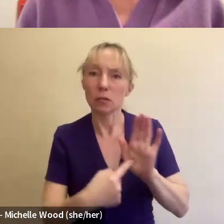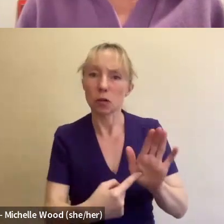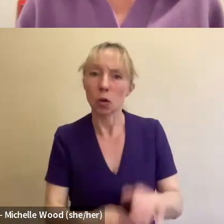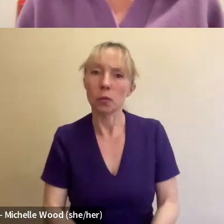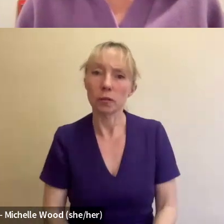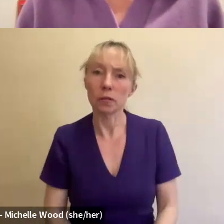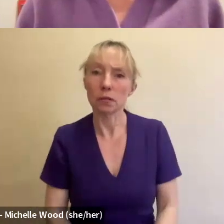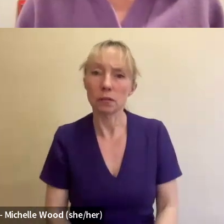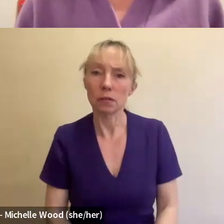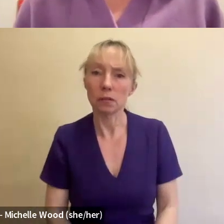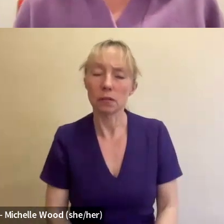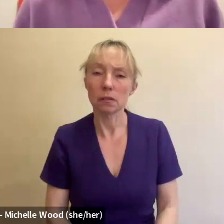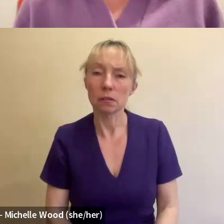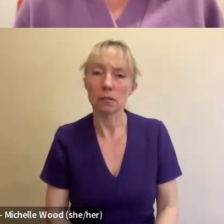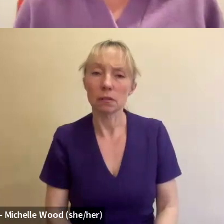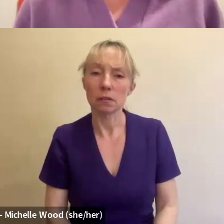Right.